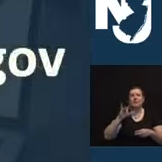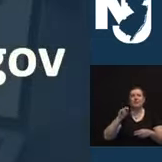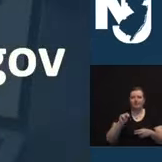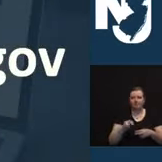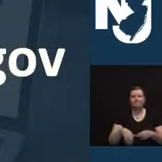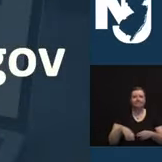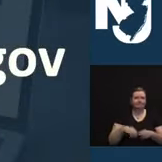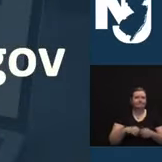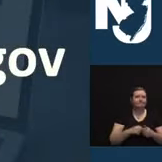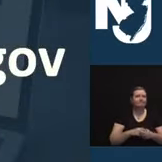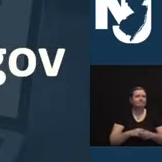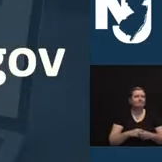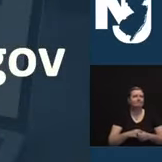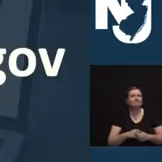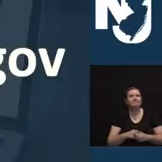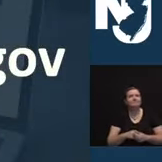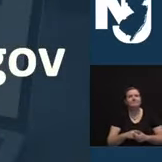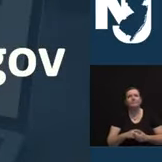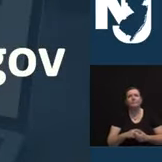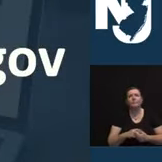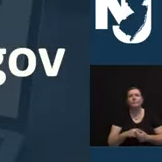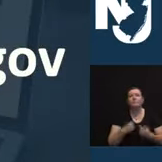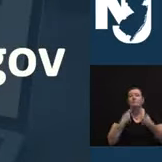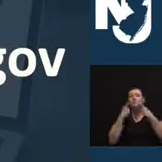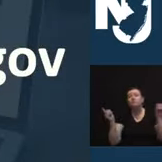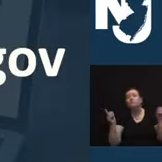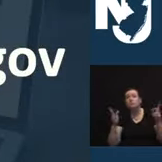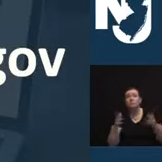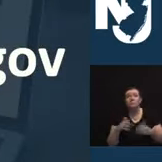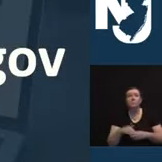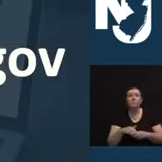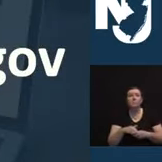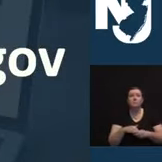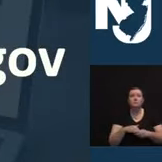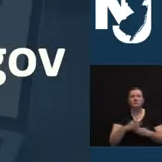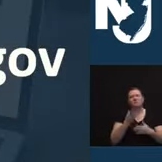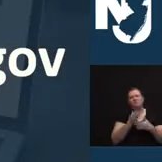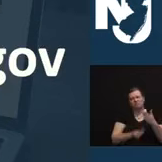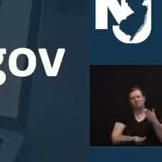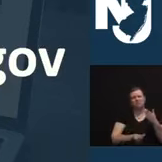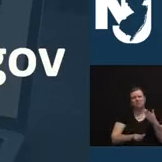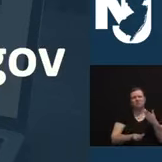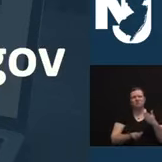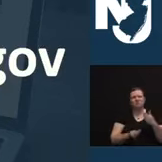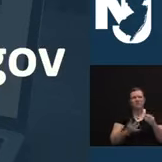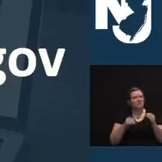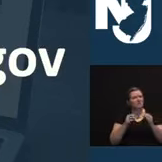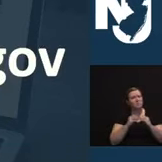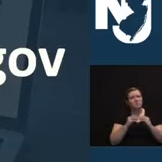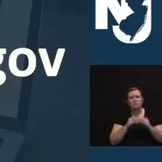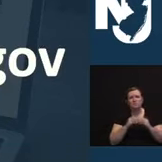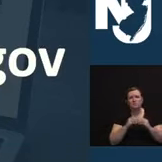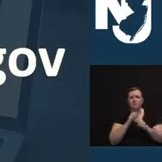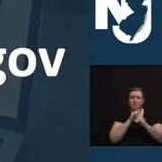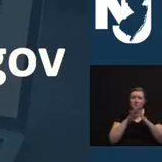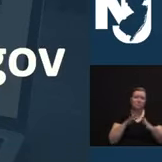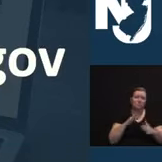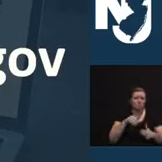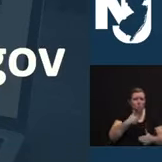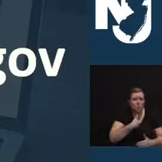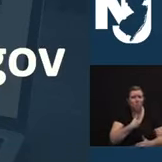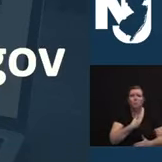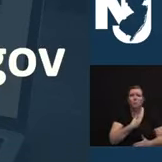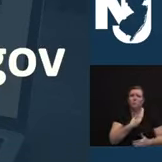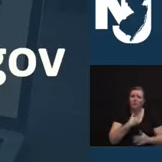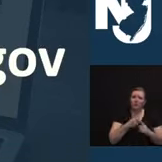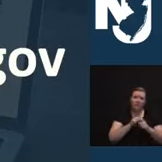as I reported a few minutes ago, we have lost still more residents, still more blessed souls to this virus. And please